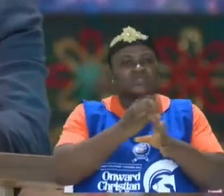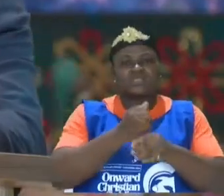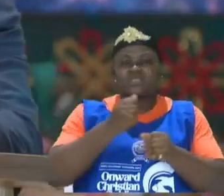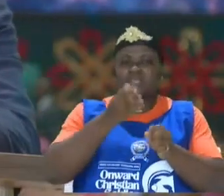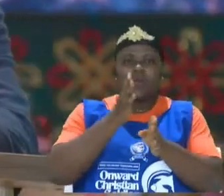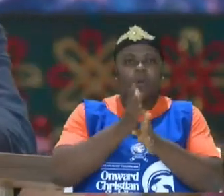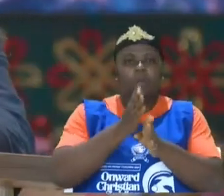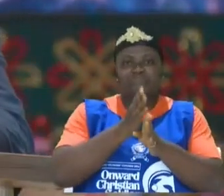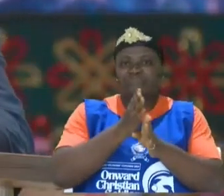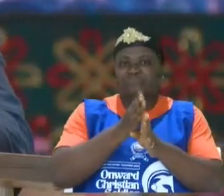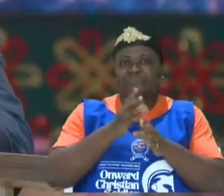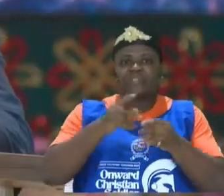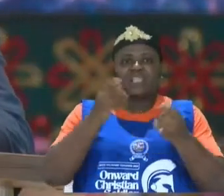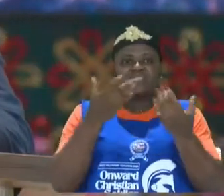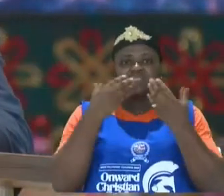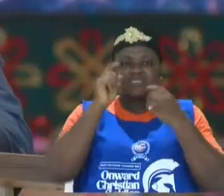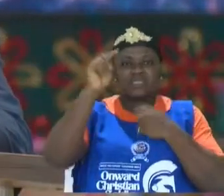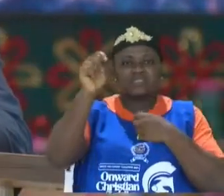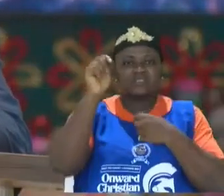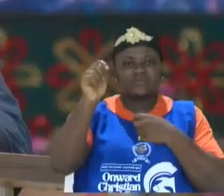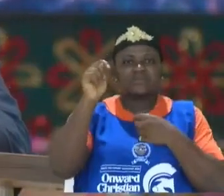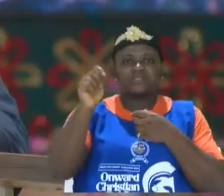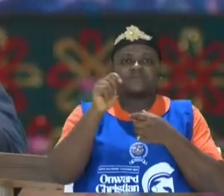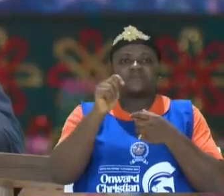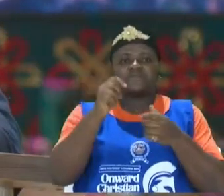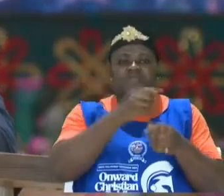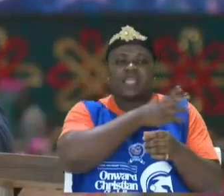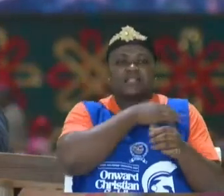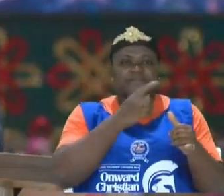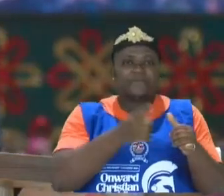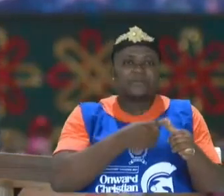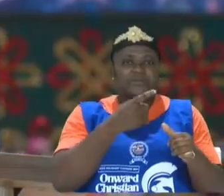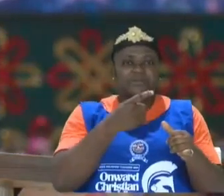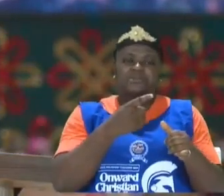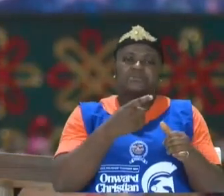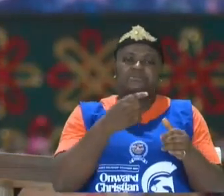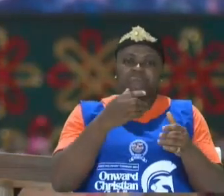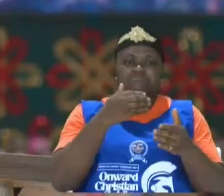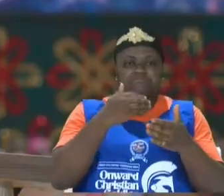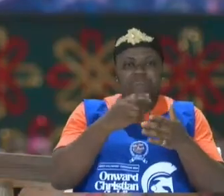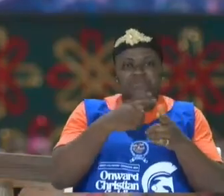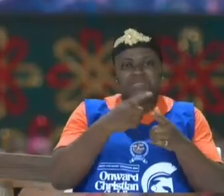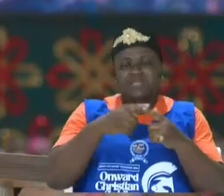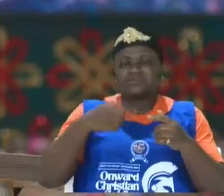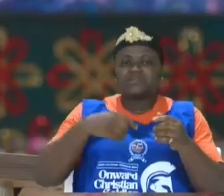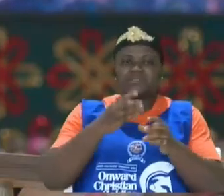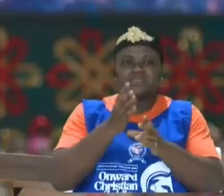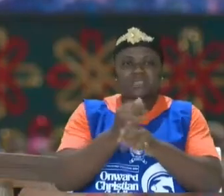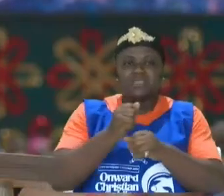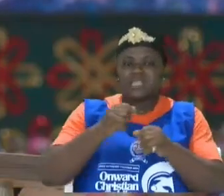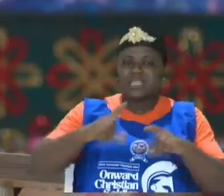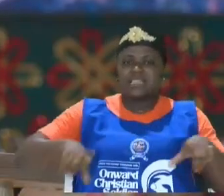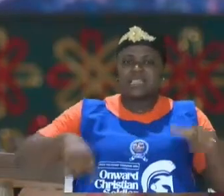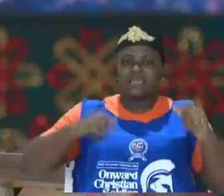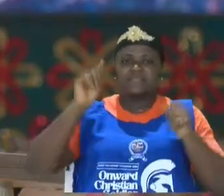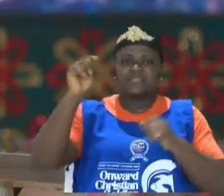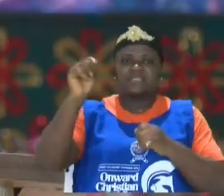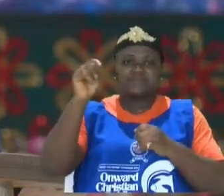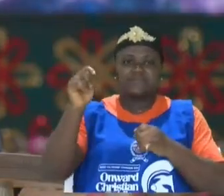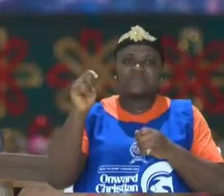online testimonies and first, and thereafter we take the live testifiers, and you